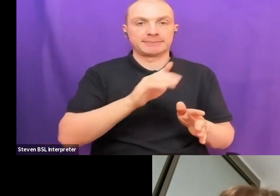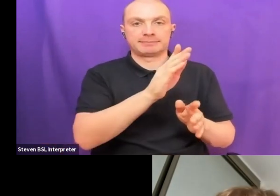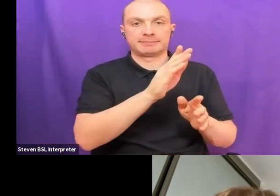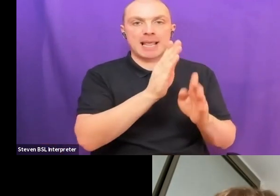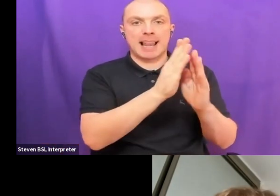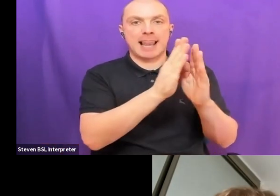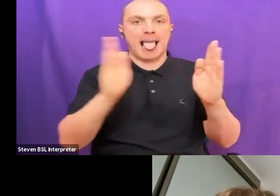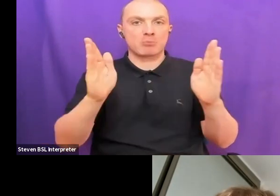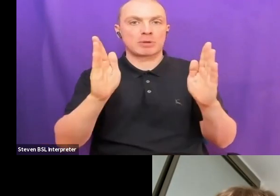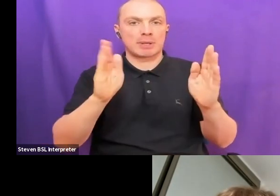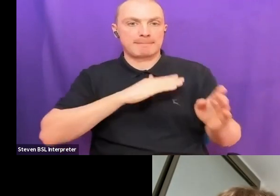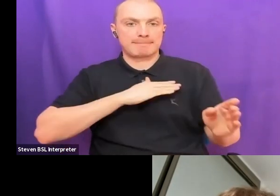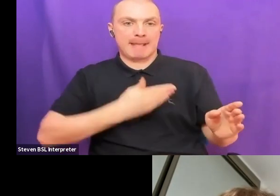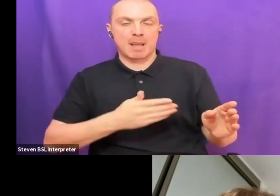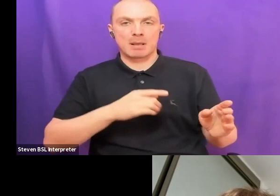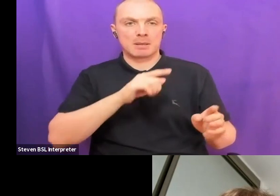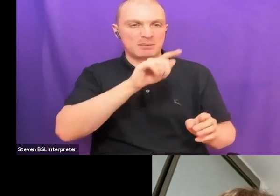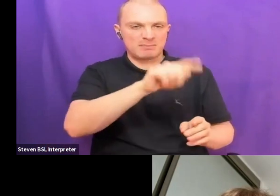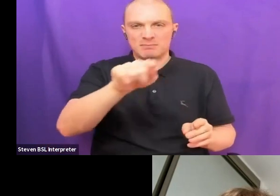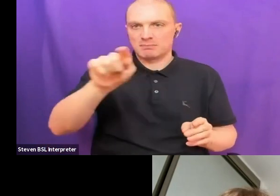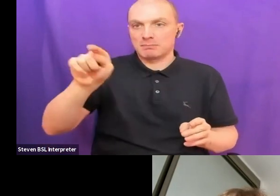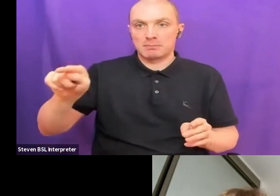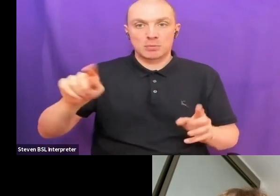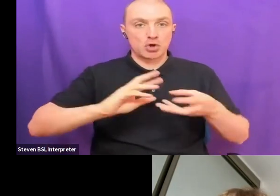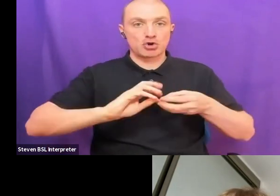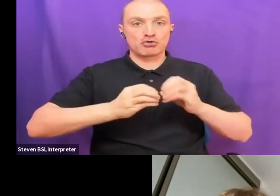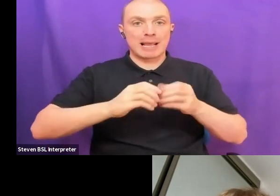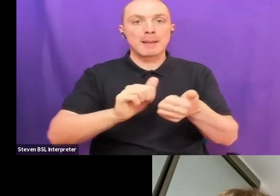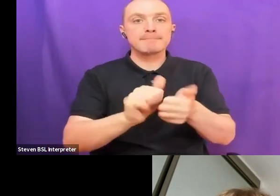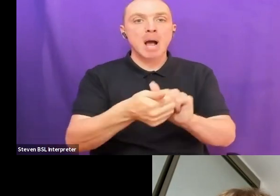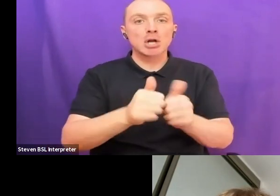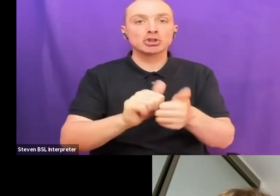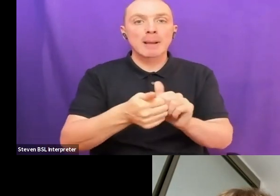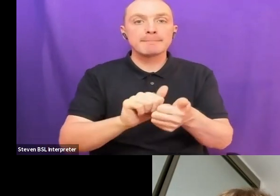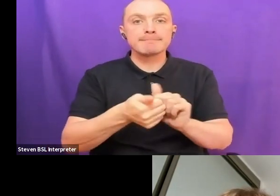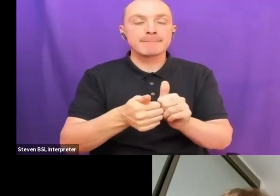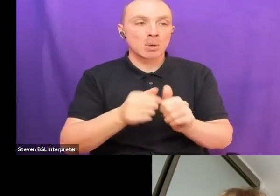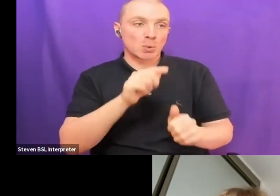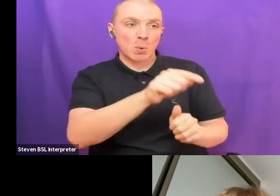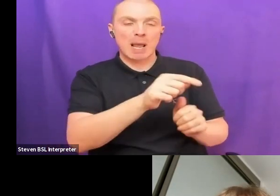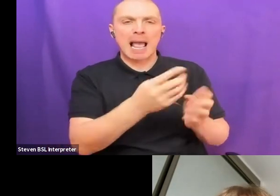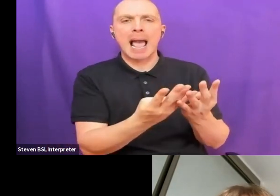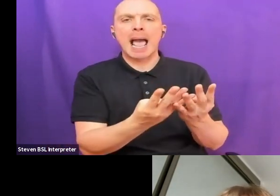say, a whole range of other partners. So a word or two about the access panel. This development is actually